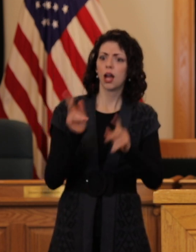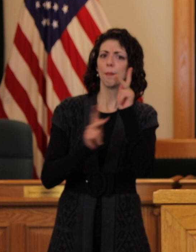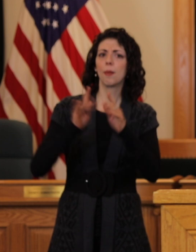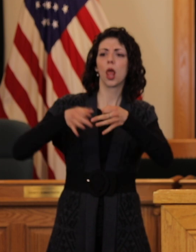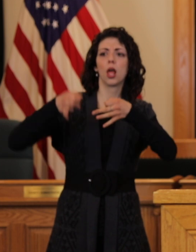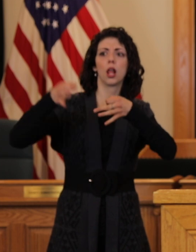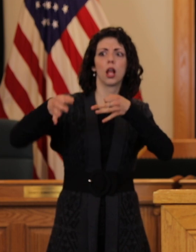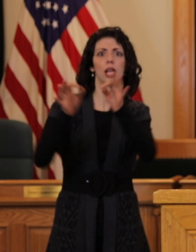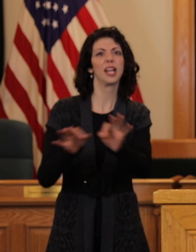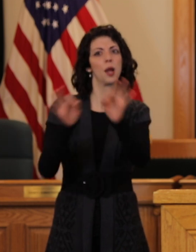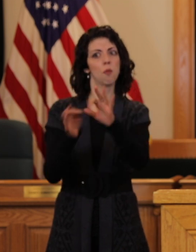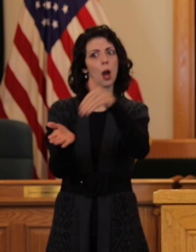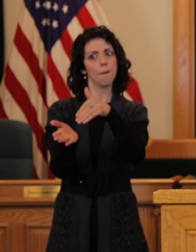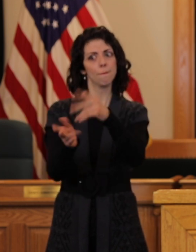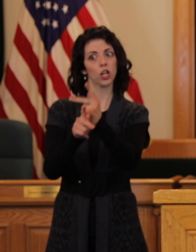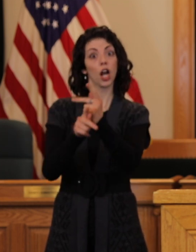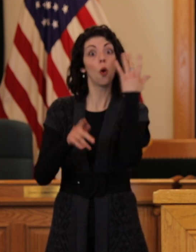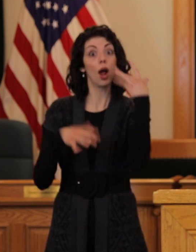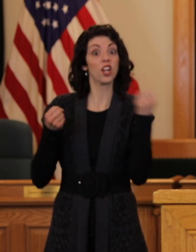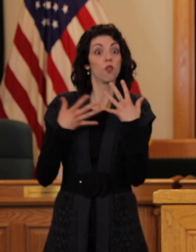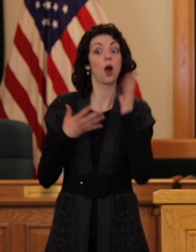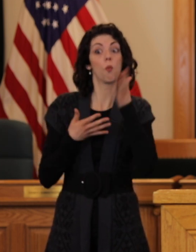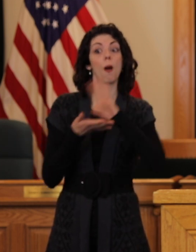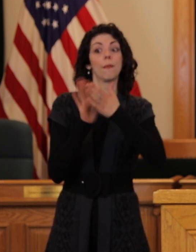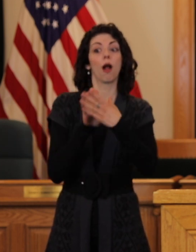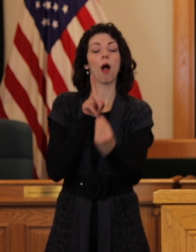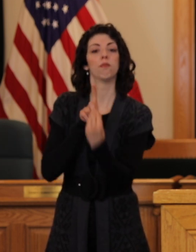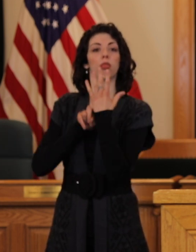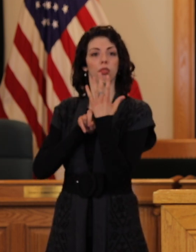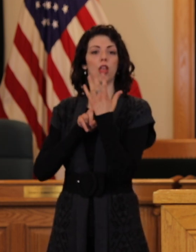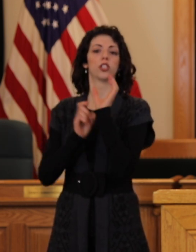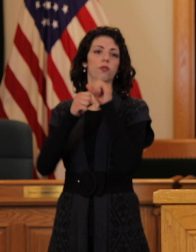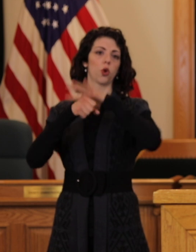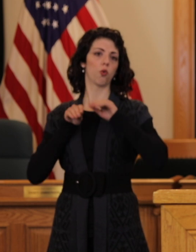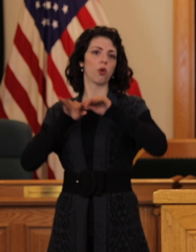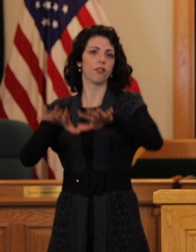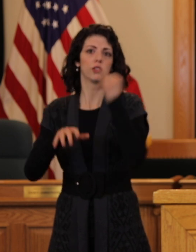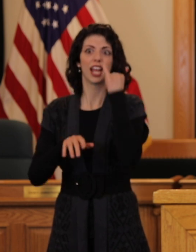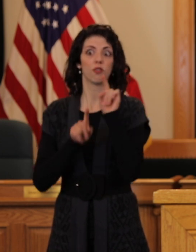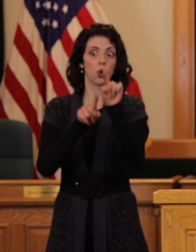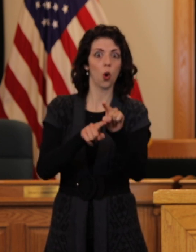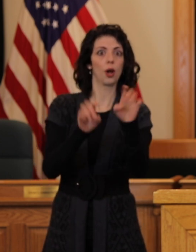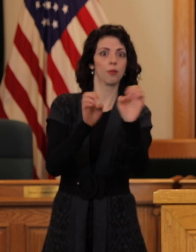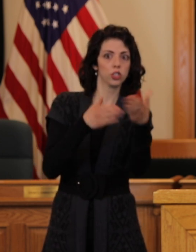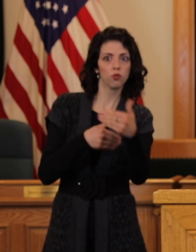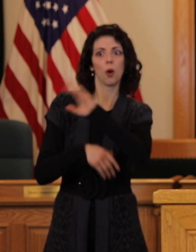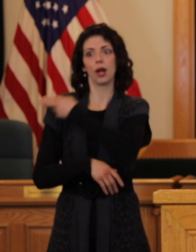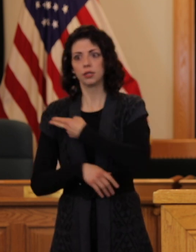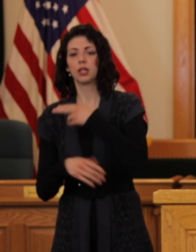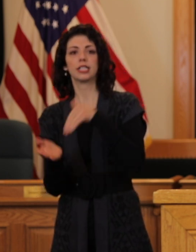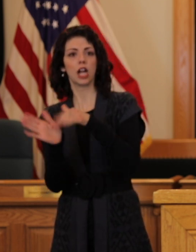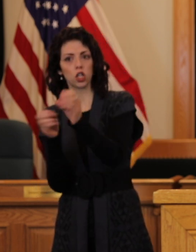worried about becoming exposed to coronavirus in a hospital emergency room or a doctor's office. I've asked them to share